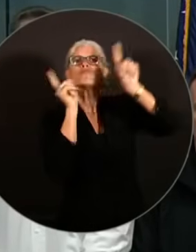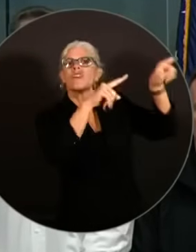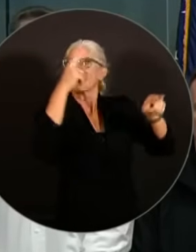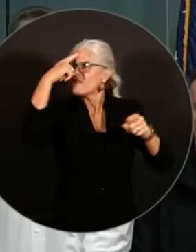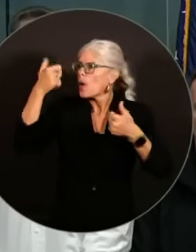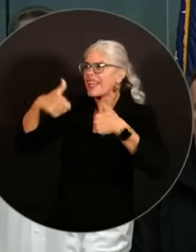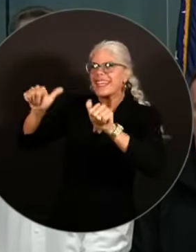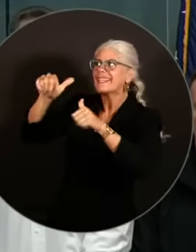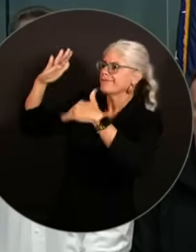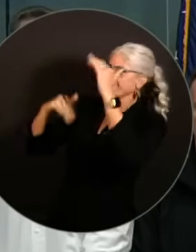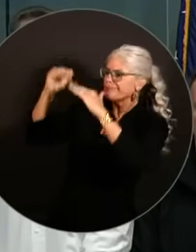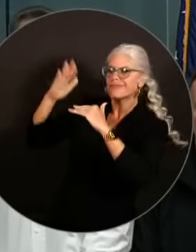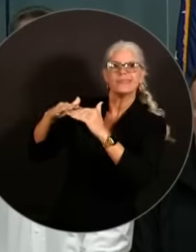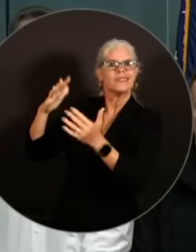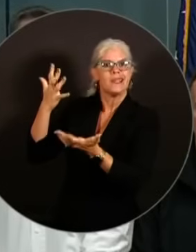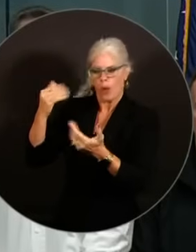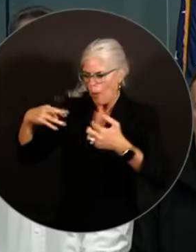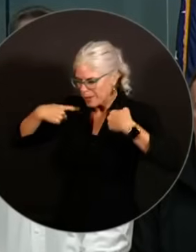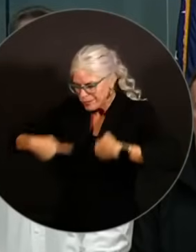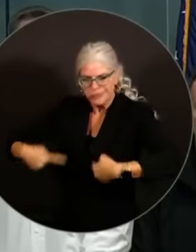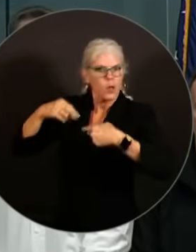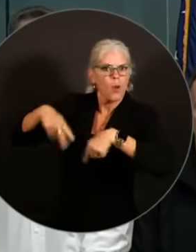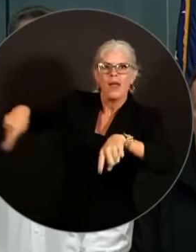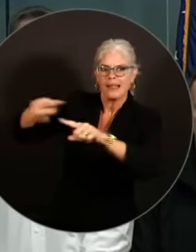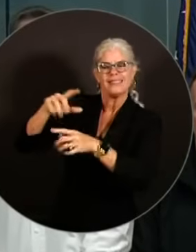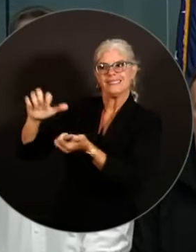Businesses can complete the survey online at